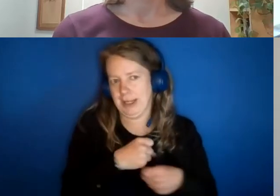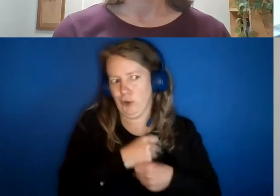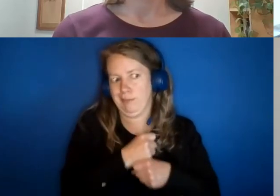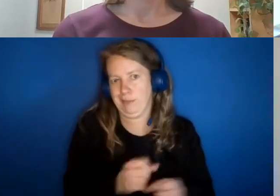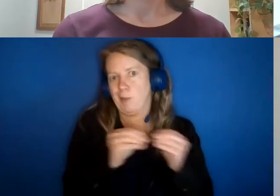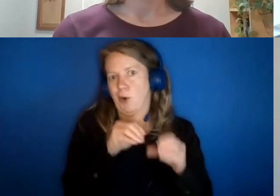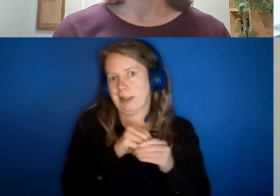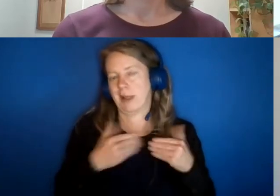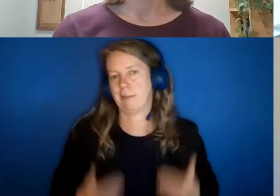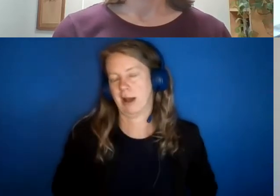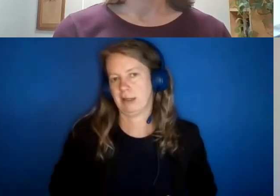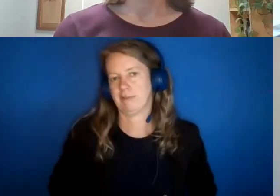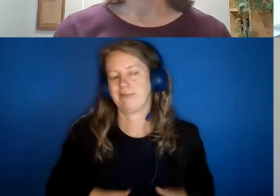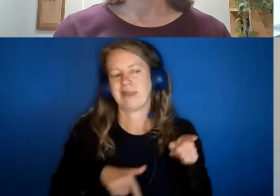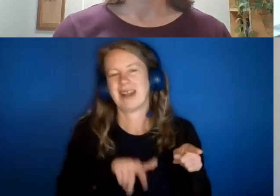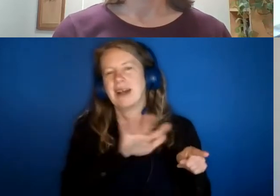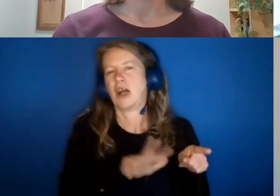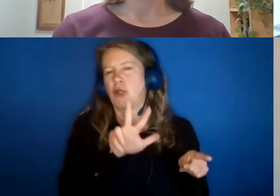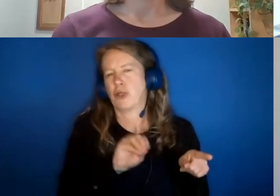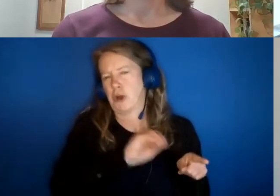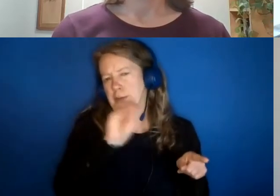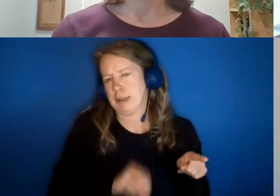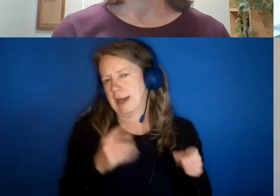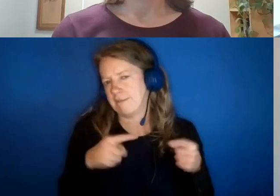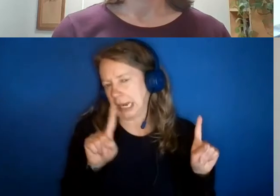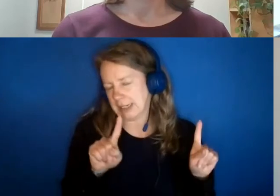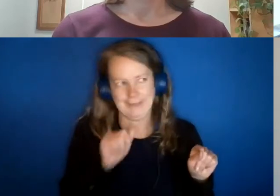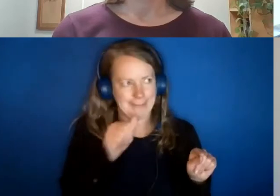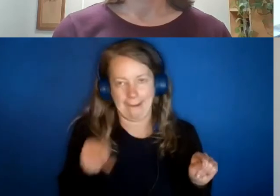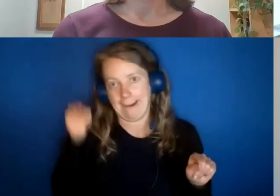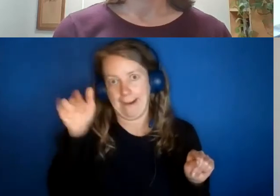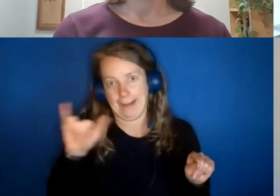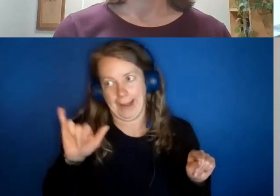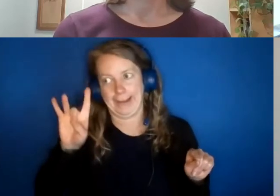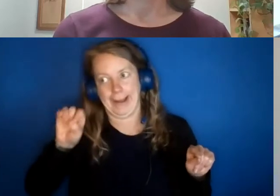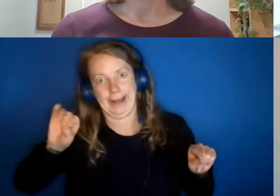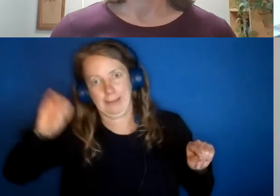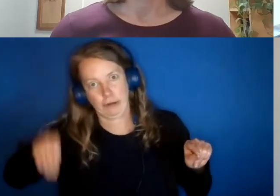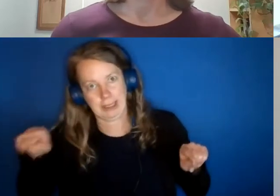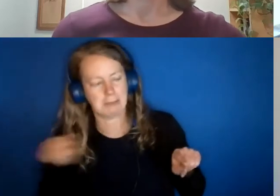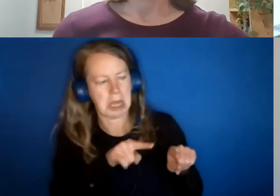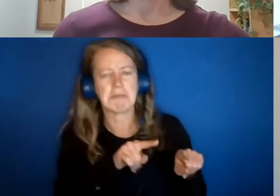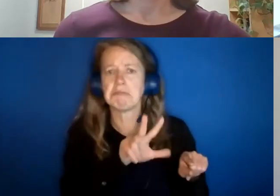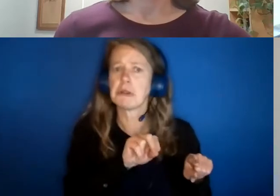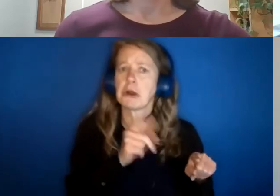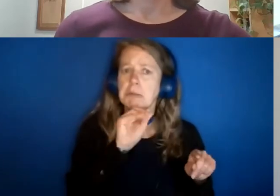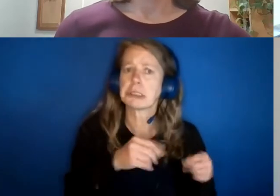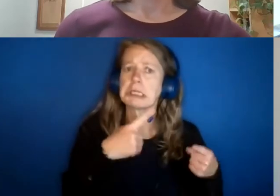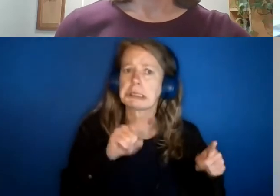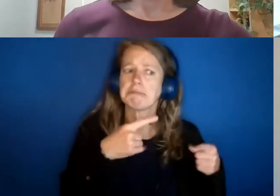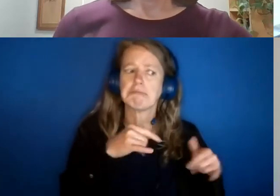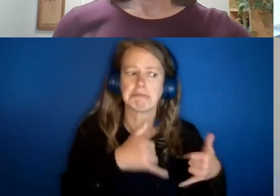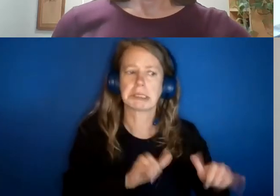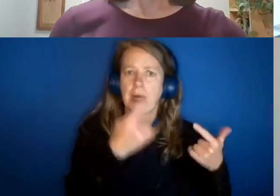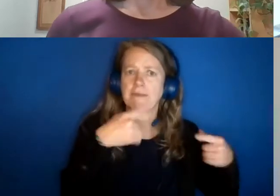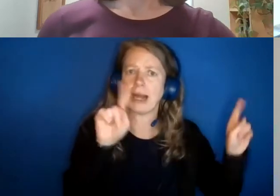it's 30% effective, so not as high as Paxlovid, but still effective, and I would certainly recommend it for those if that's